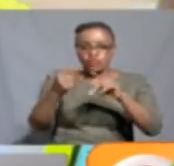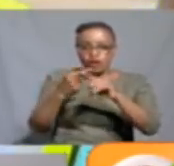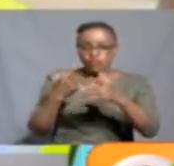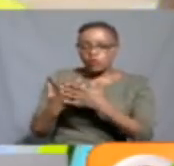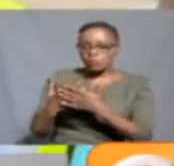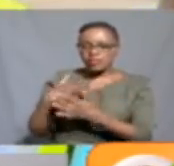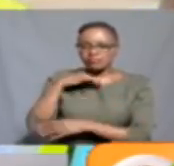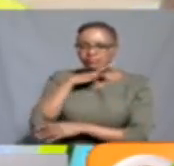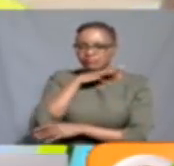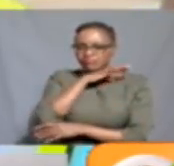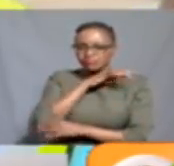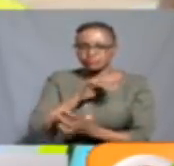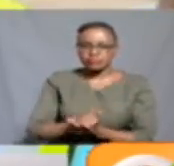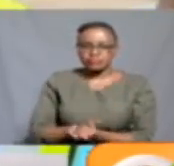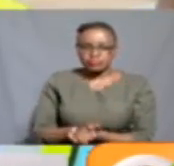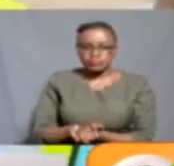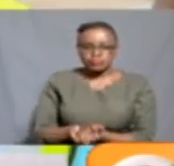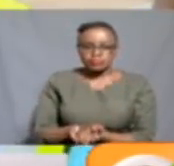waste deposits.